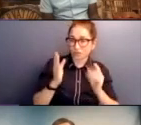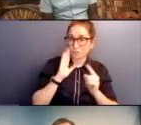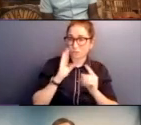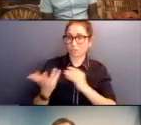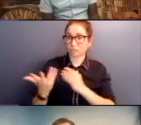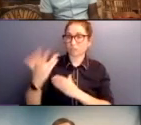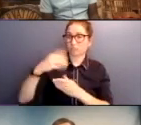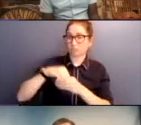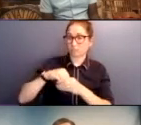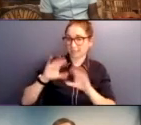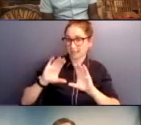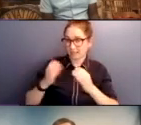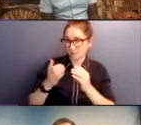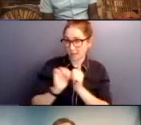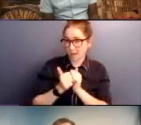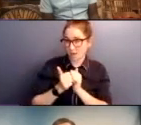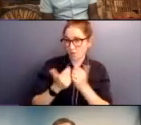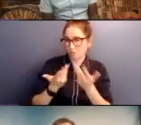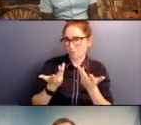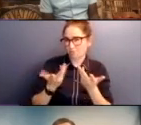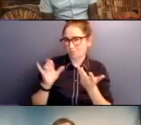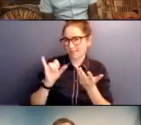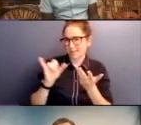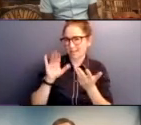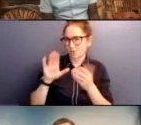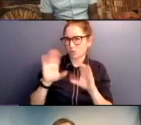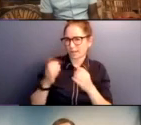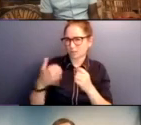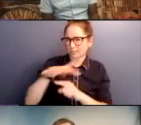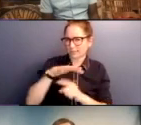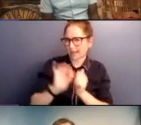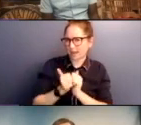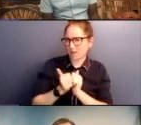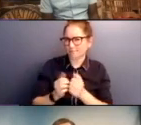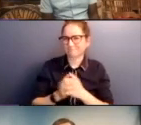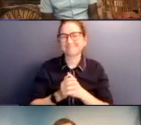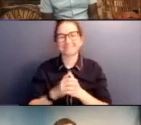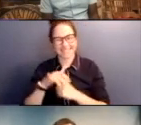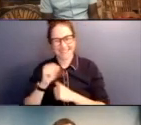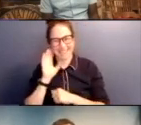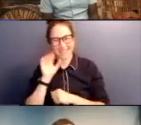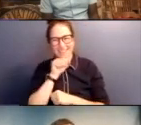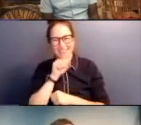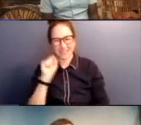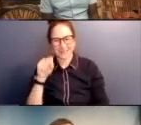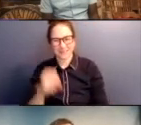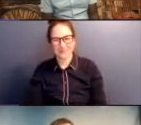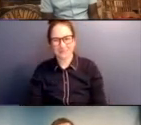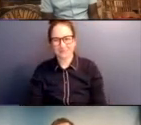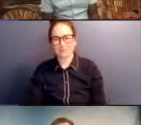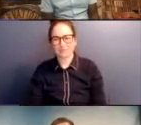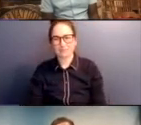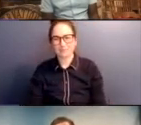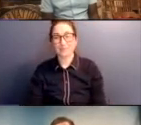into the classroom in the classroom setting? Yes, I would love to, but I'd